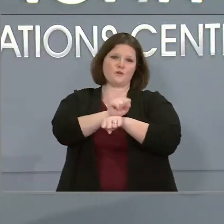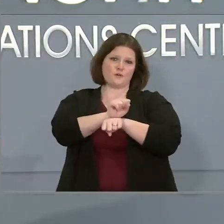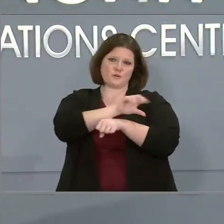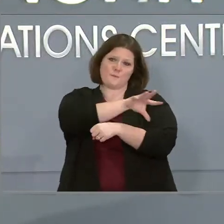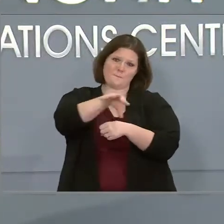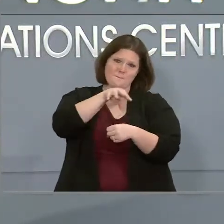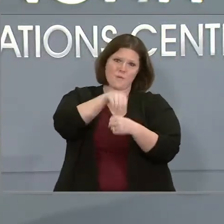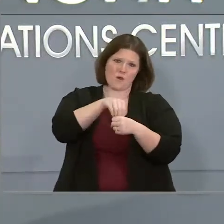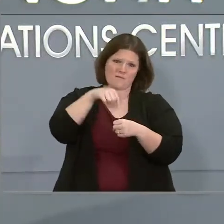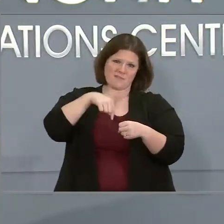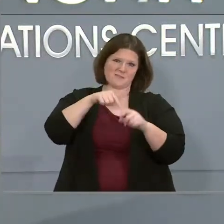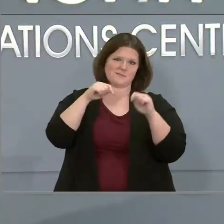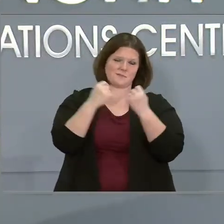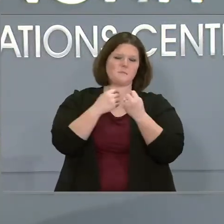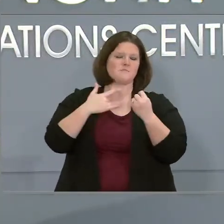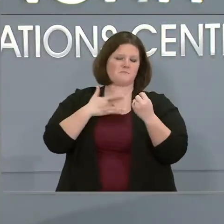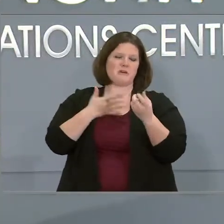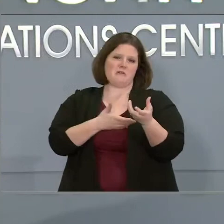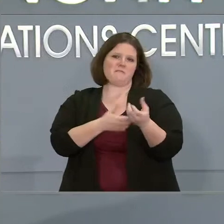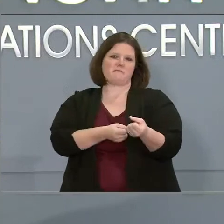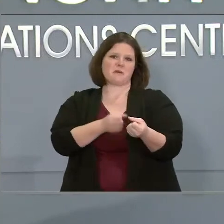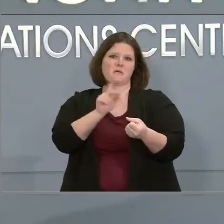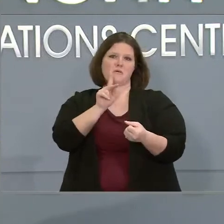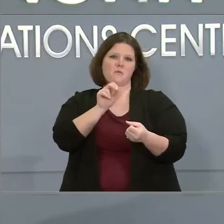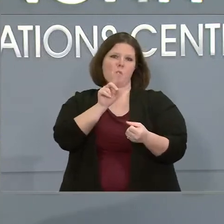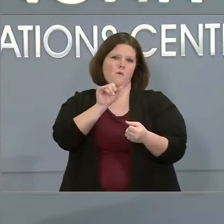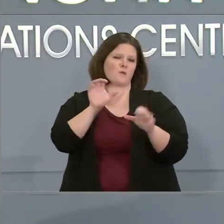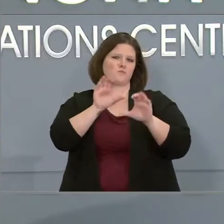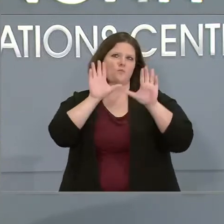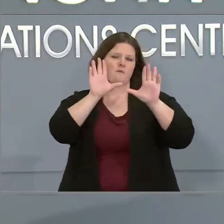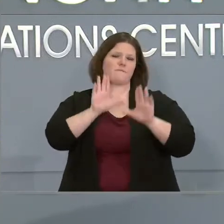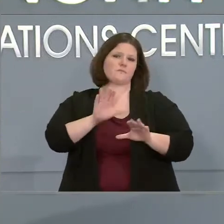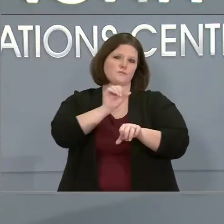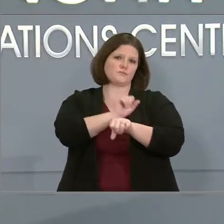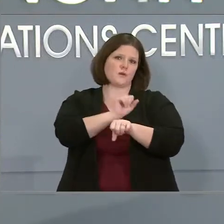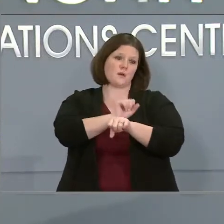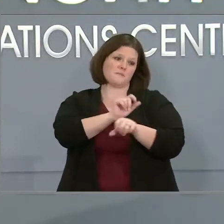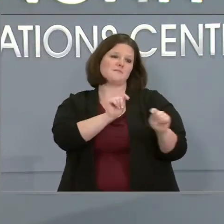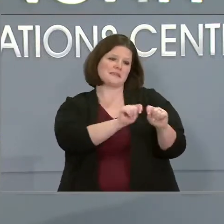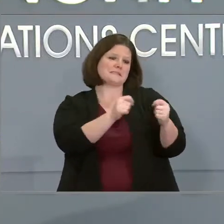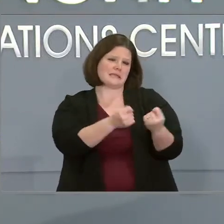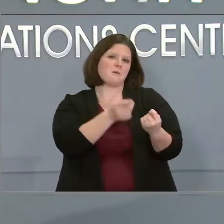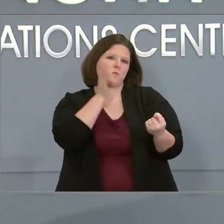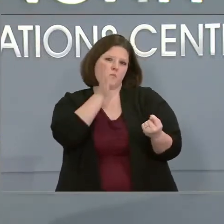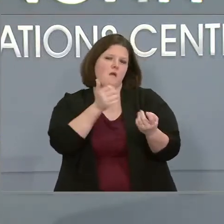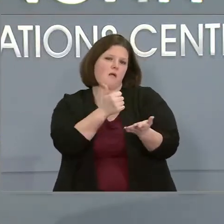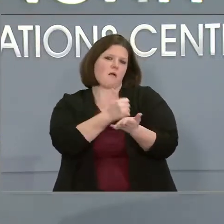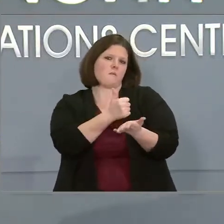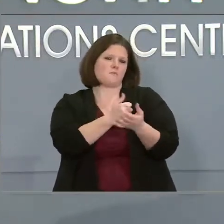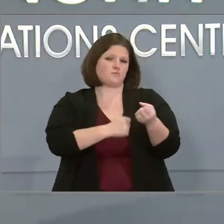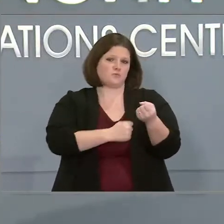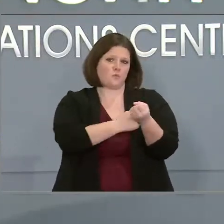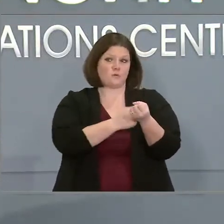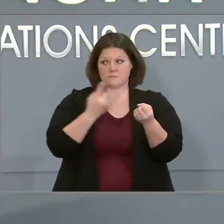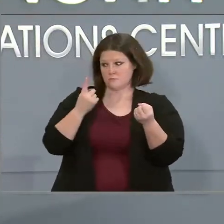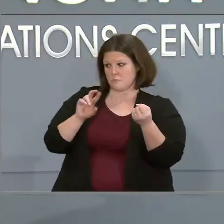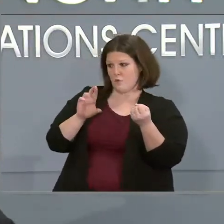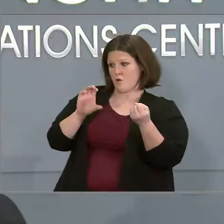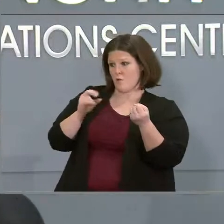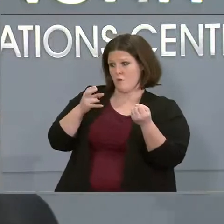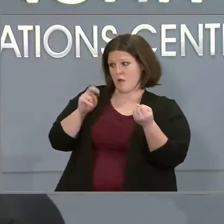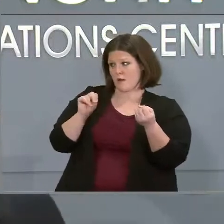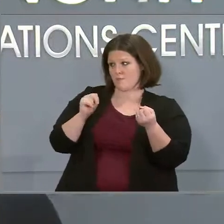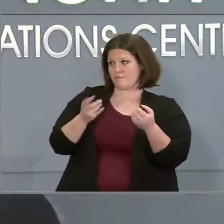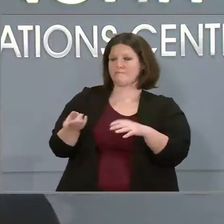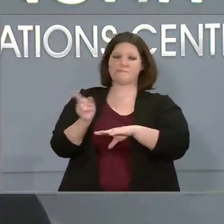part of this team, and I have every confidence that he'll do a great job and the team will support him. You want Dr. Cohen to respond to that? If